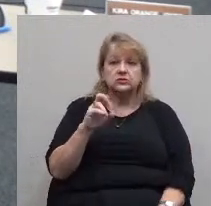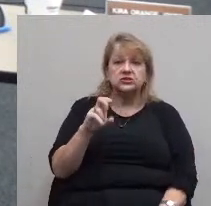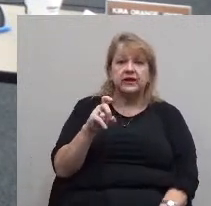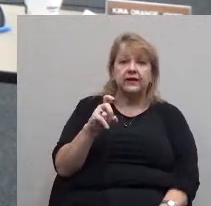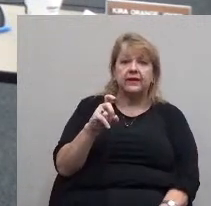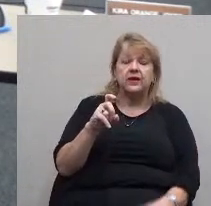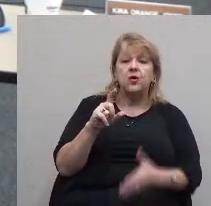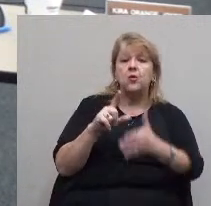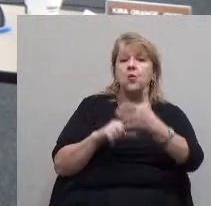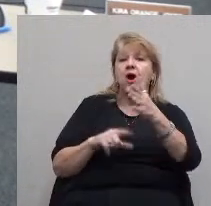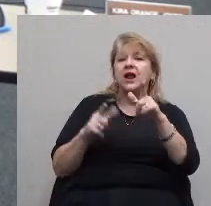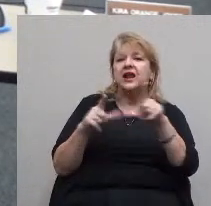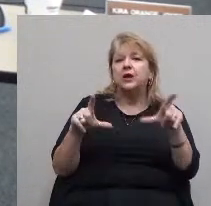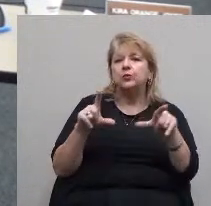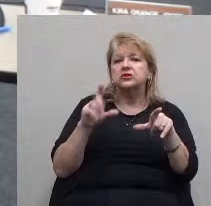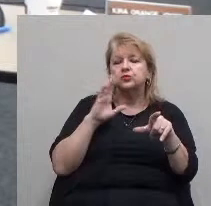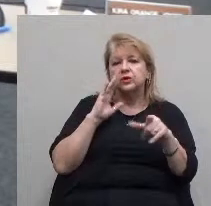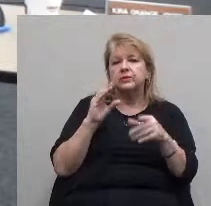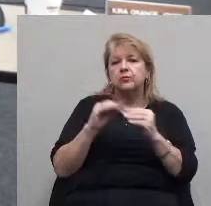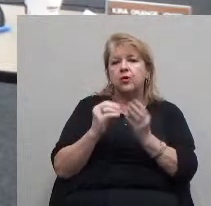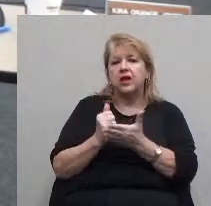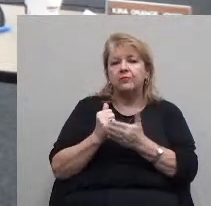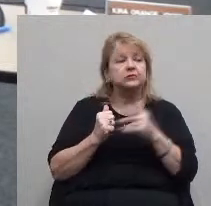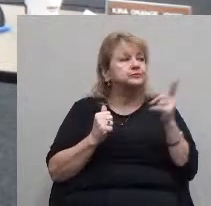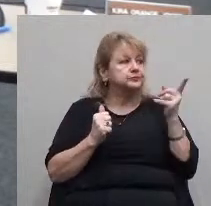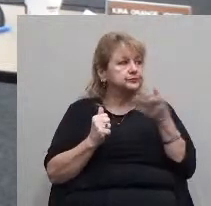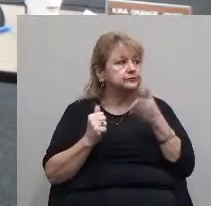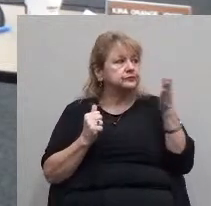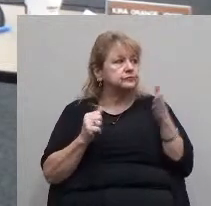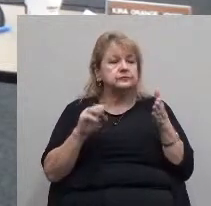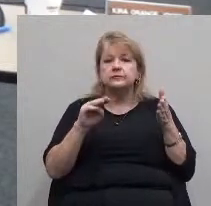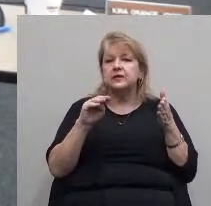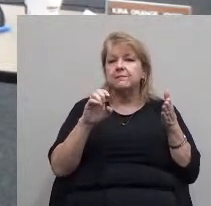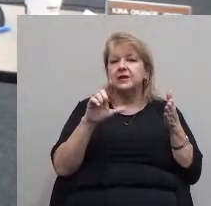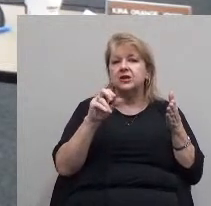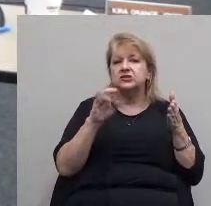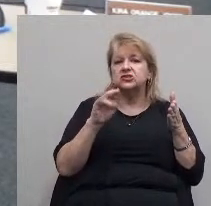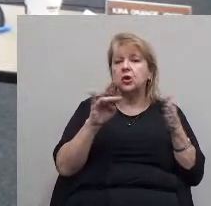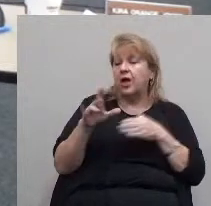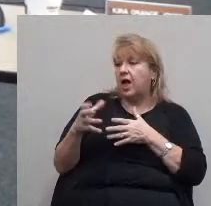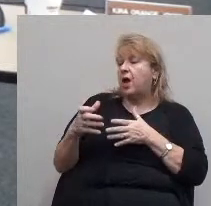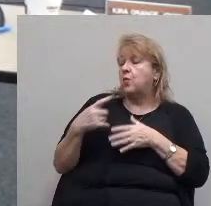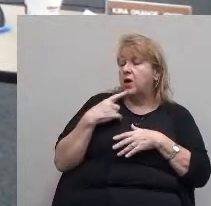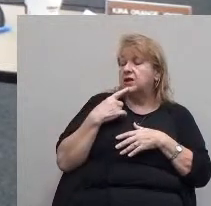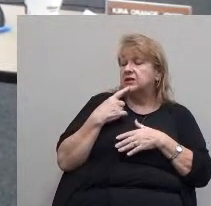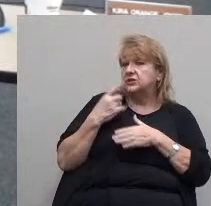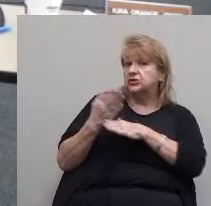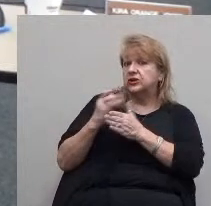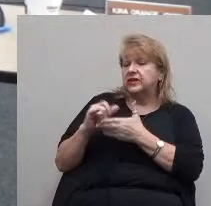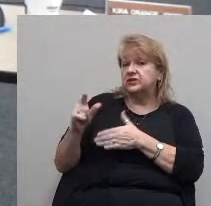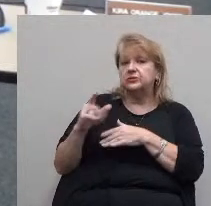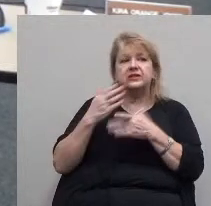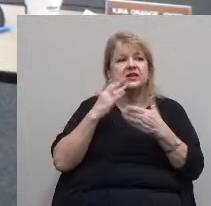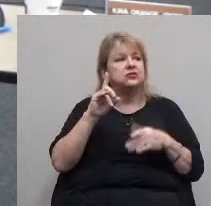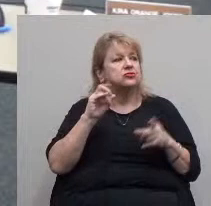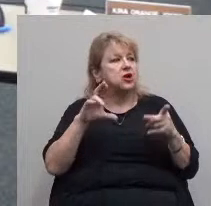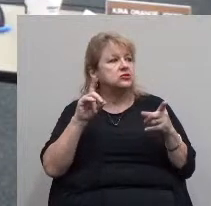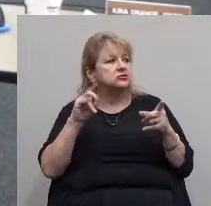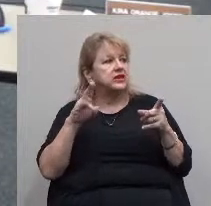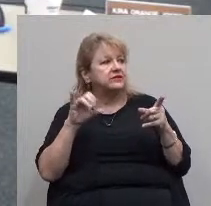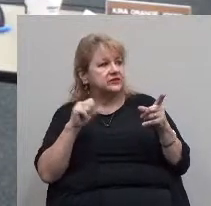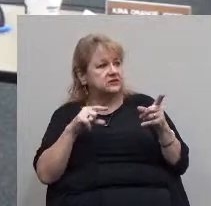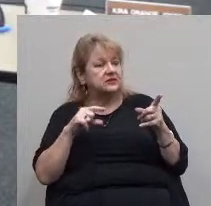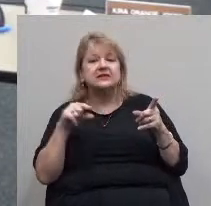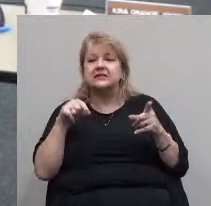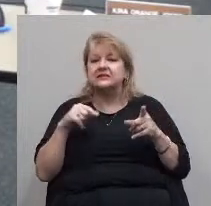more helpful for the system. I was gonna share that. That's the beauty of having this meeting right now, thanks Dr. Davis, because we're able,